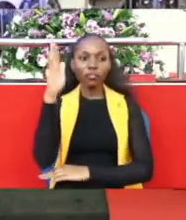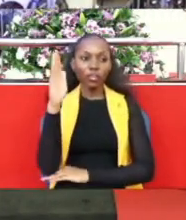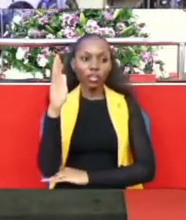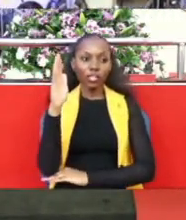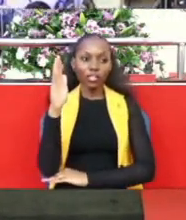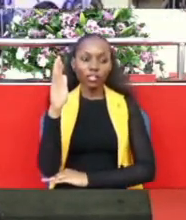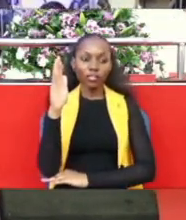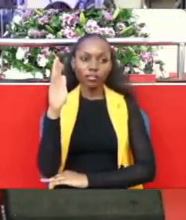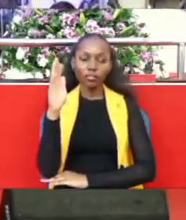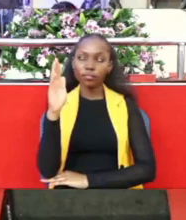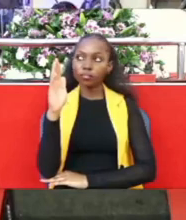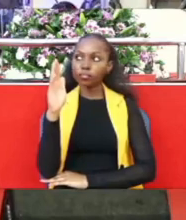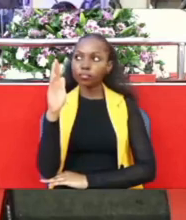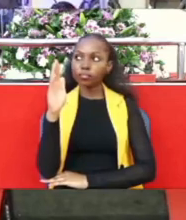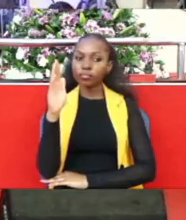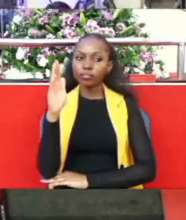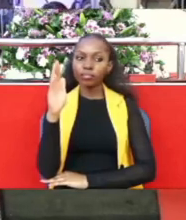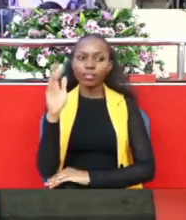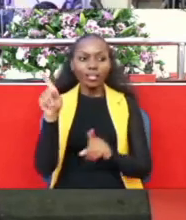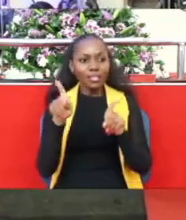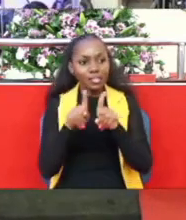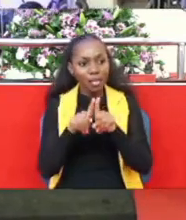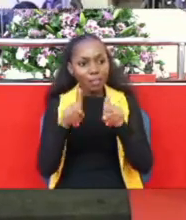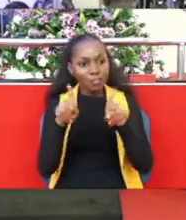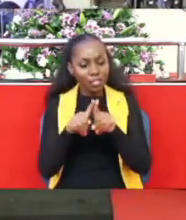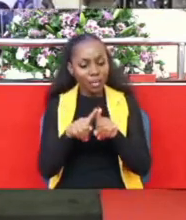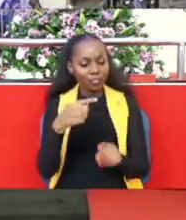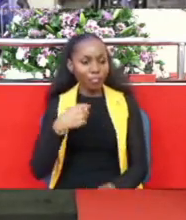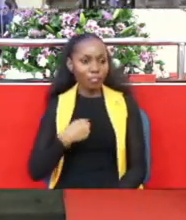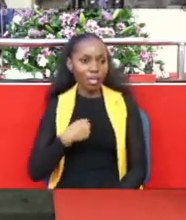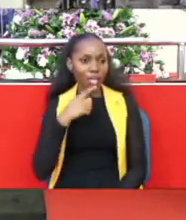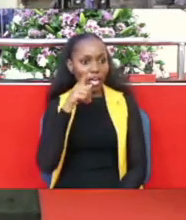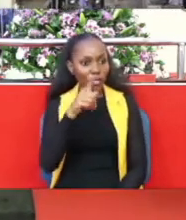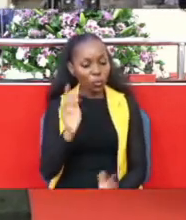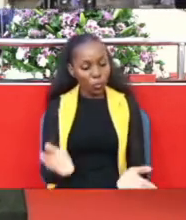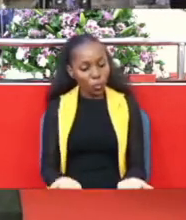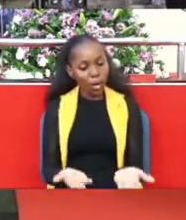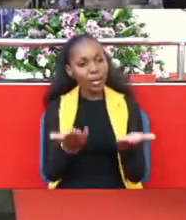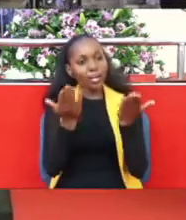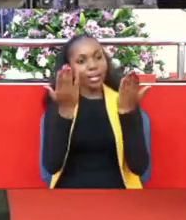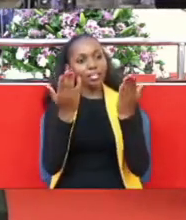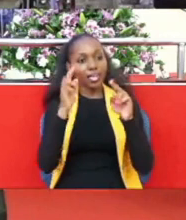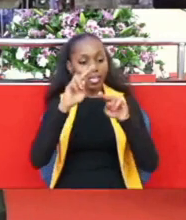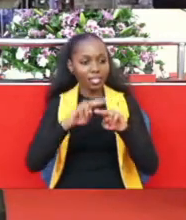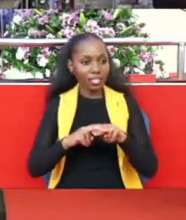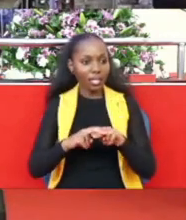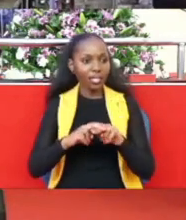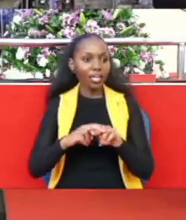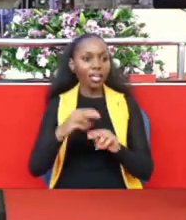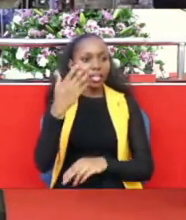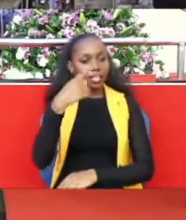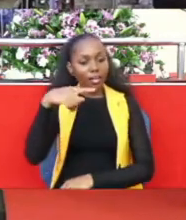you and I were also exalted and raised to the place at the right hand of God.